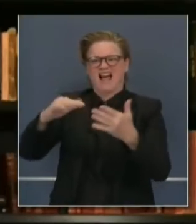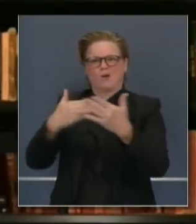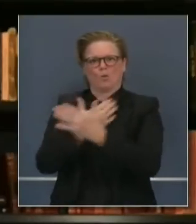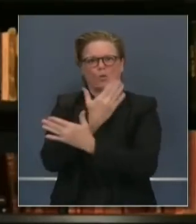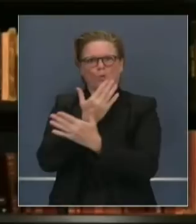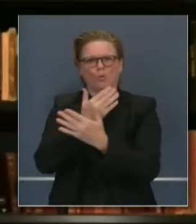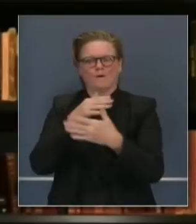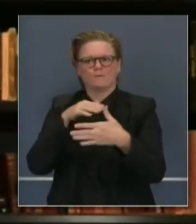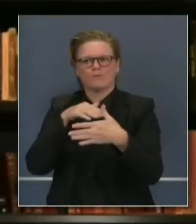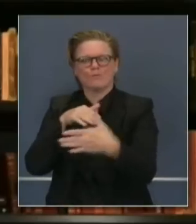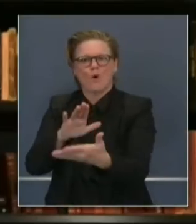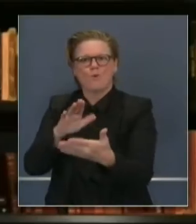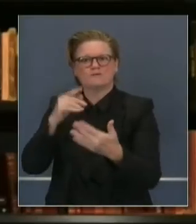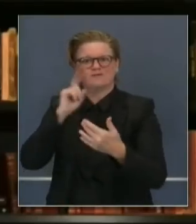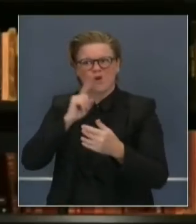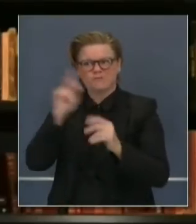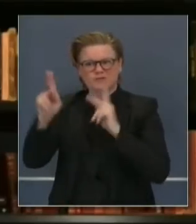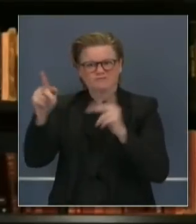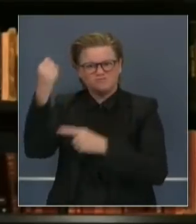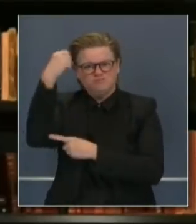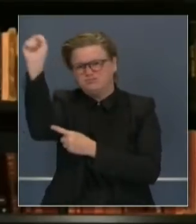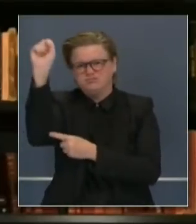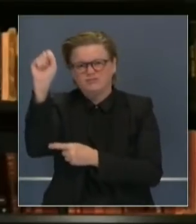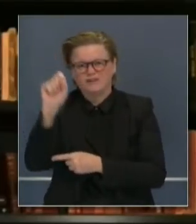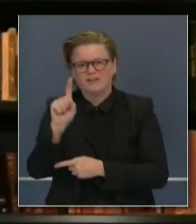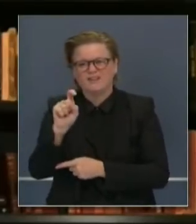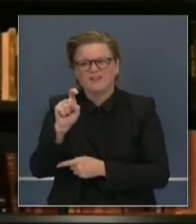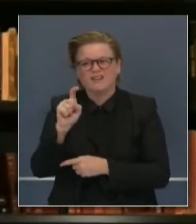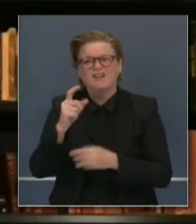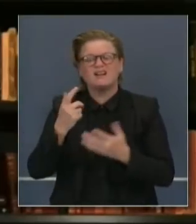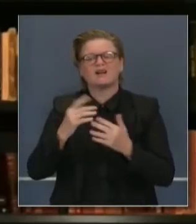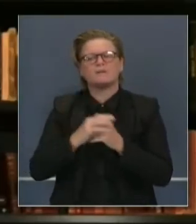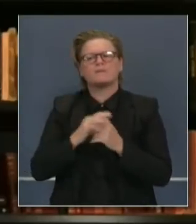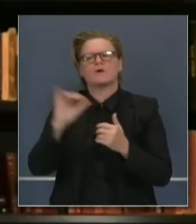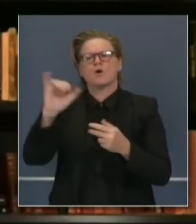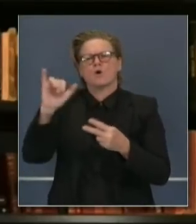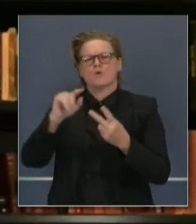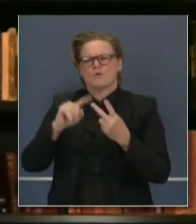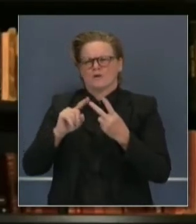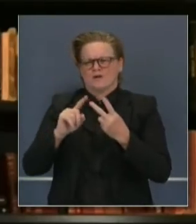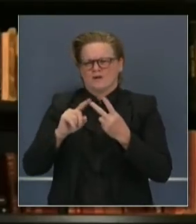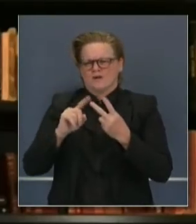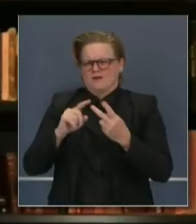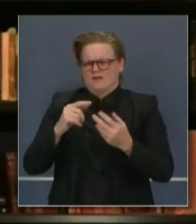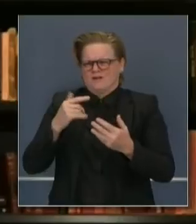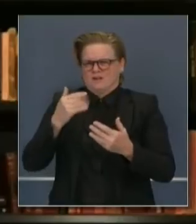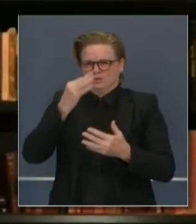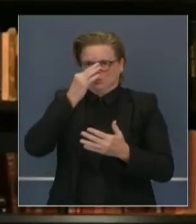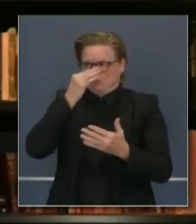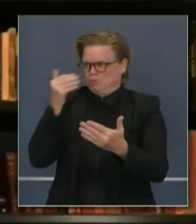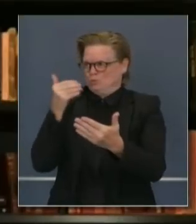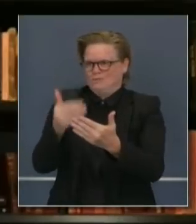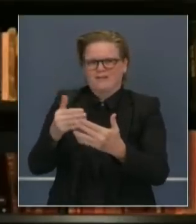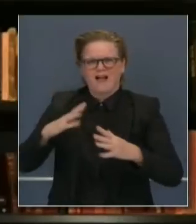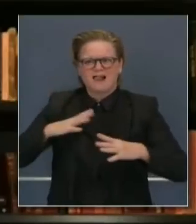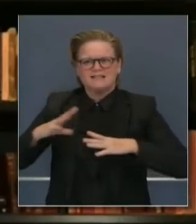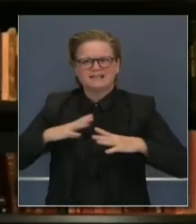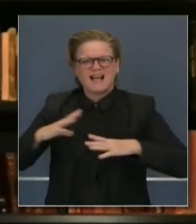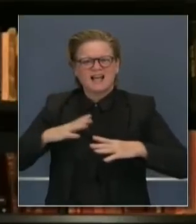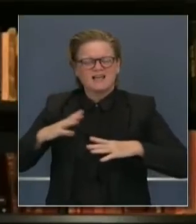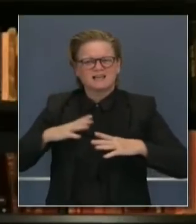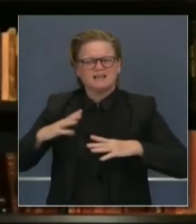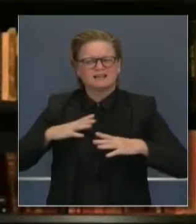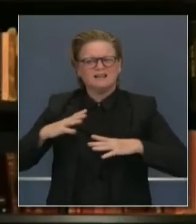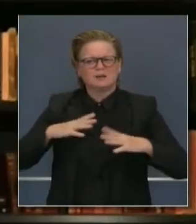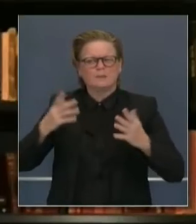will defy orders? And also, we're just 3 weeks away from holidays. What does this mean for travelers